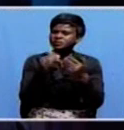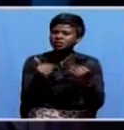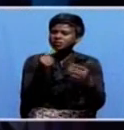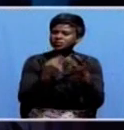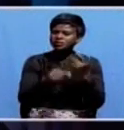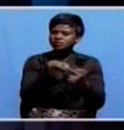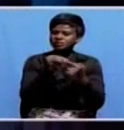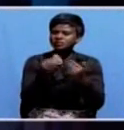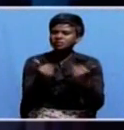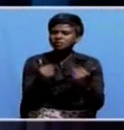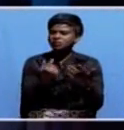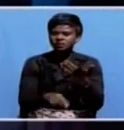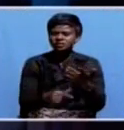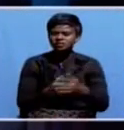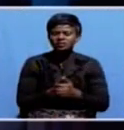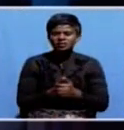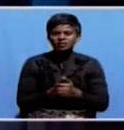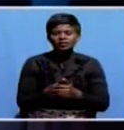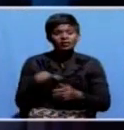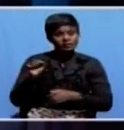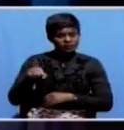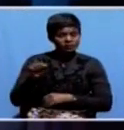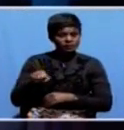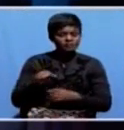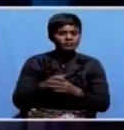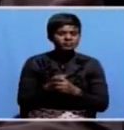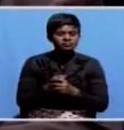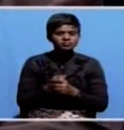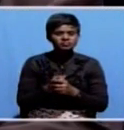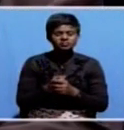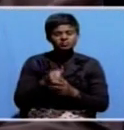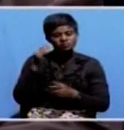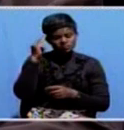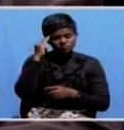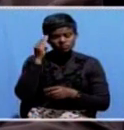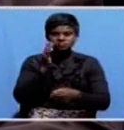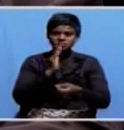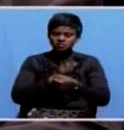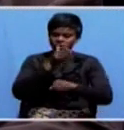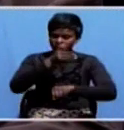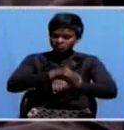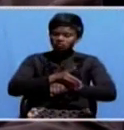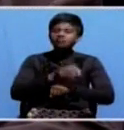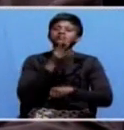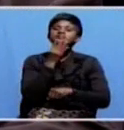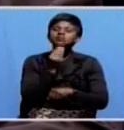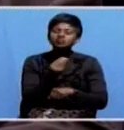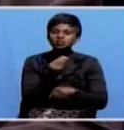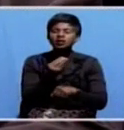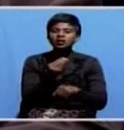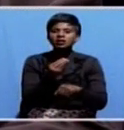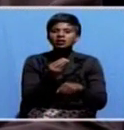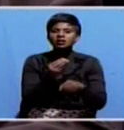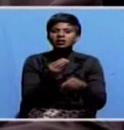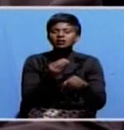not bothered to organize these things. Yes. You know, after Chiluba left office,